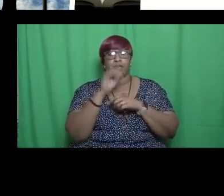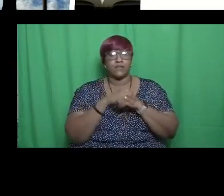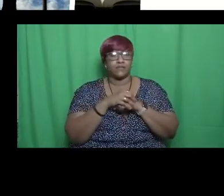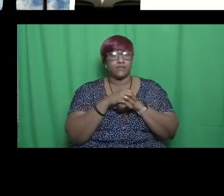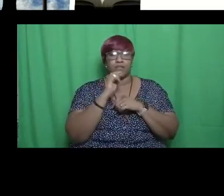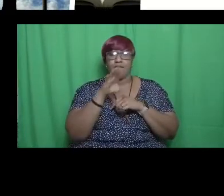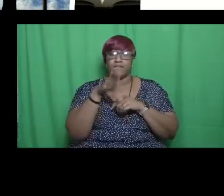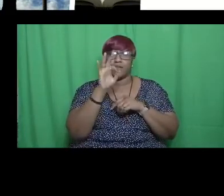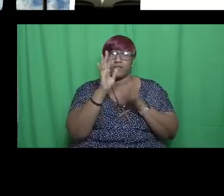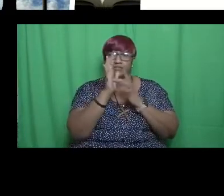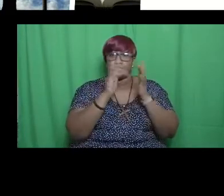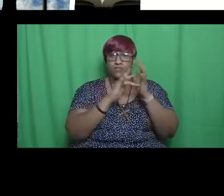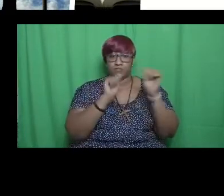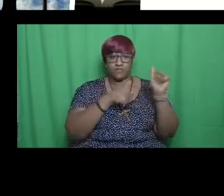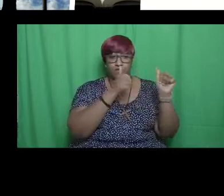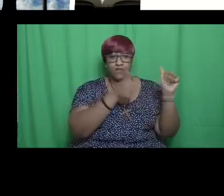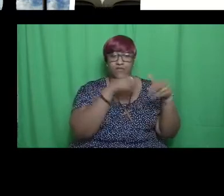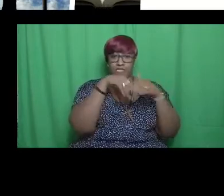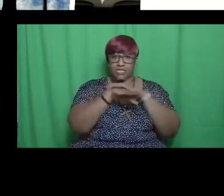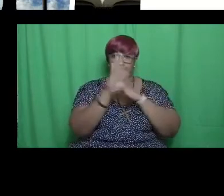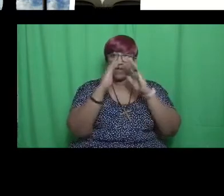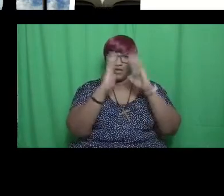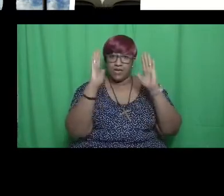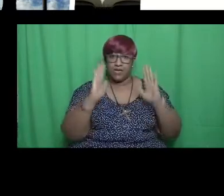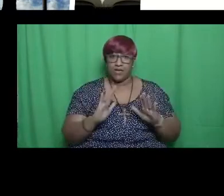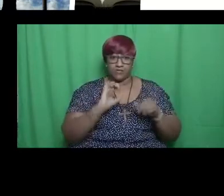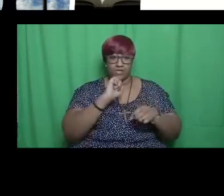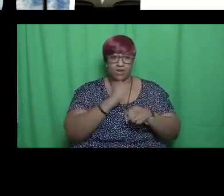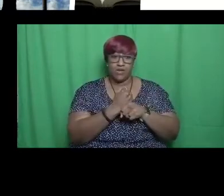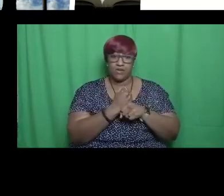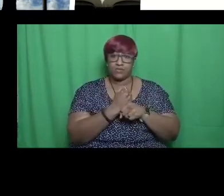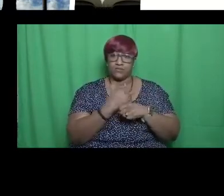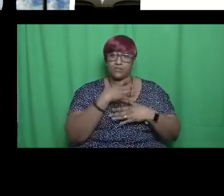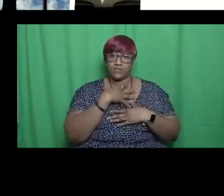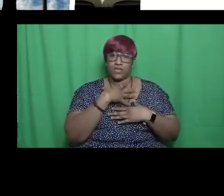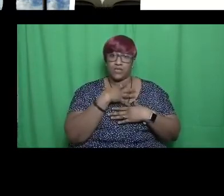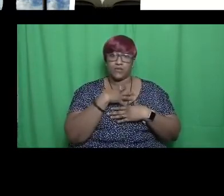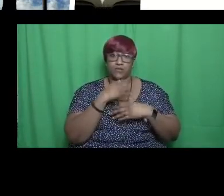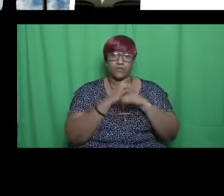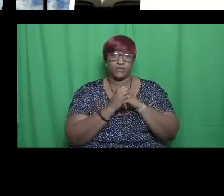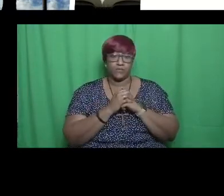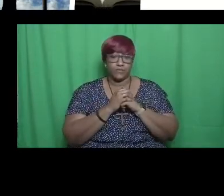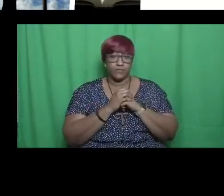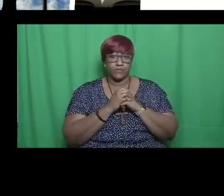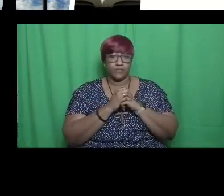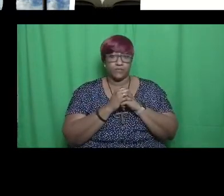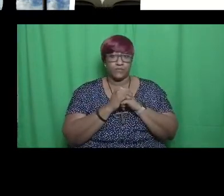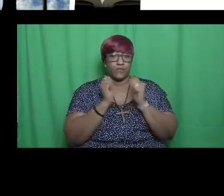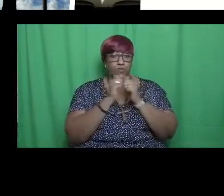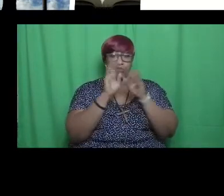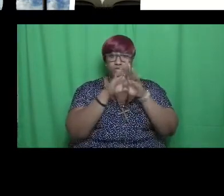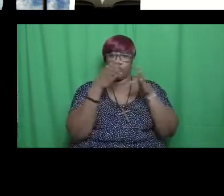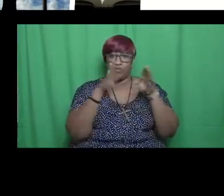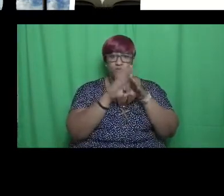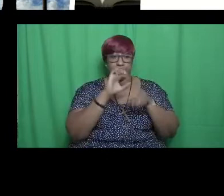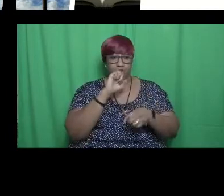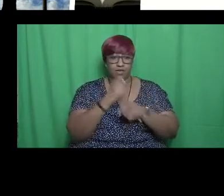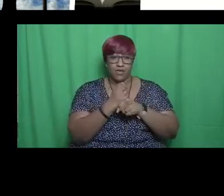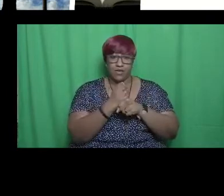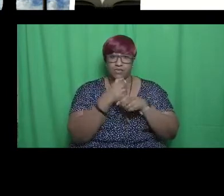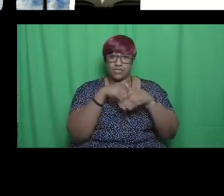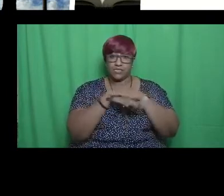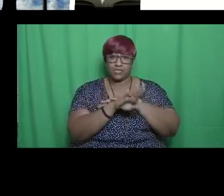found the disciples in a house locked up, scared. With the doors locked